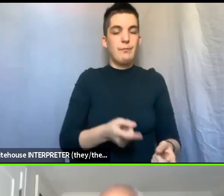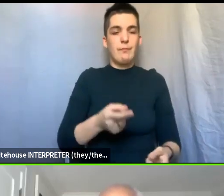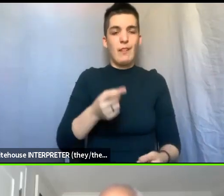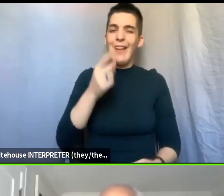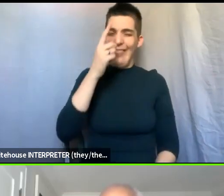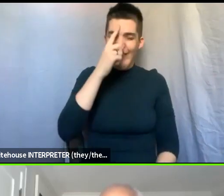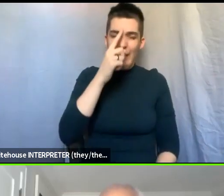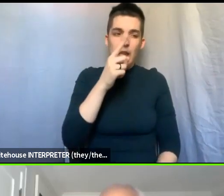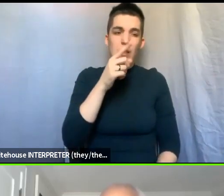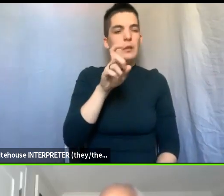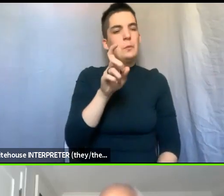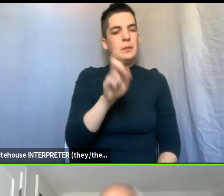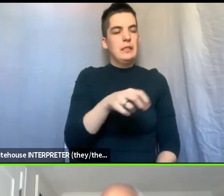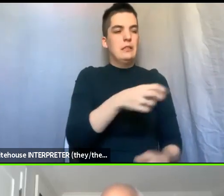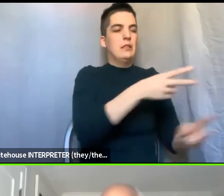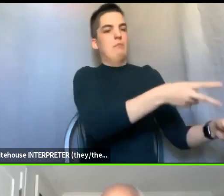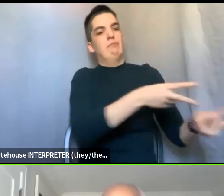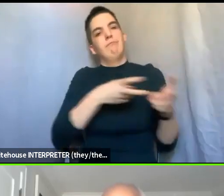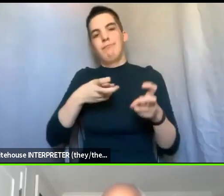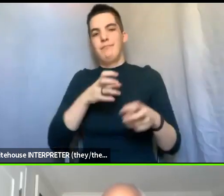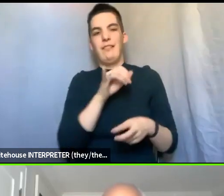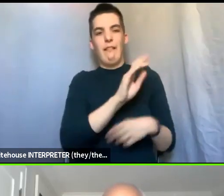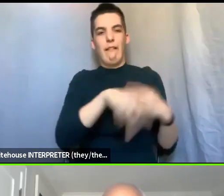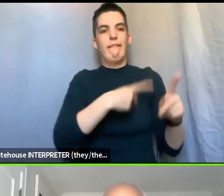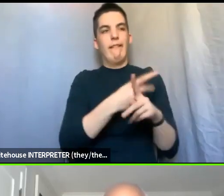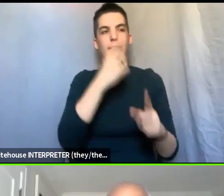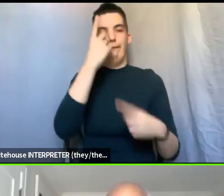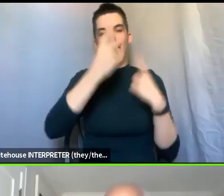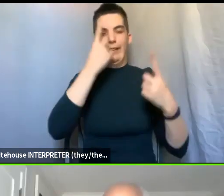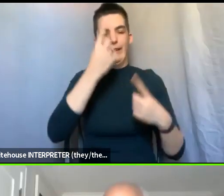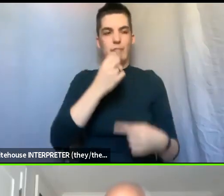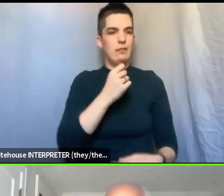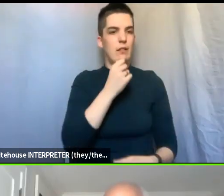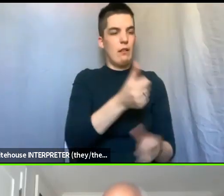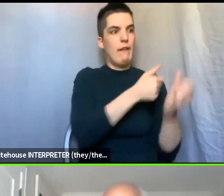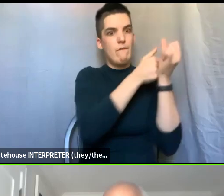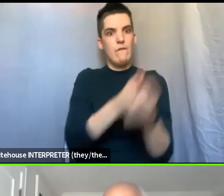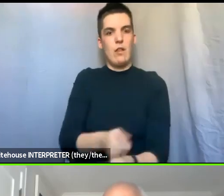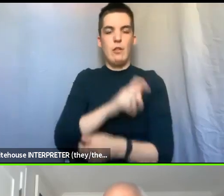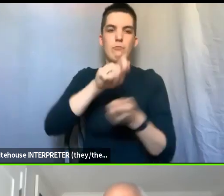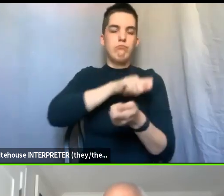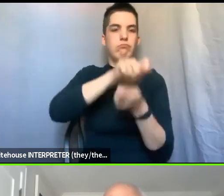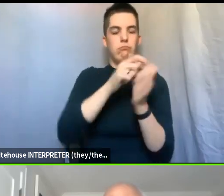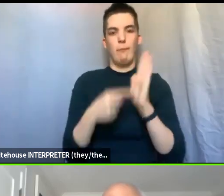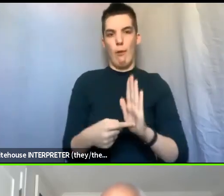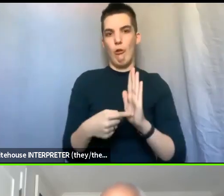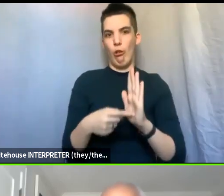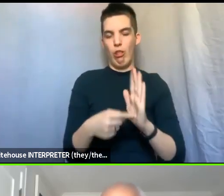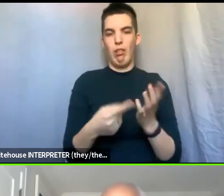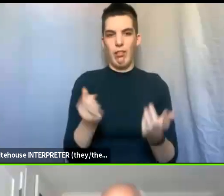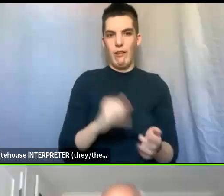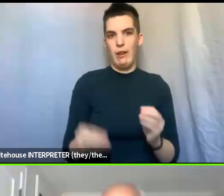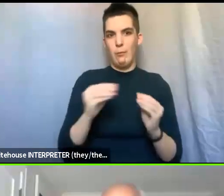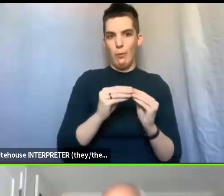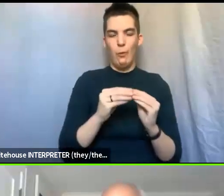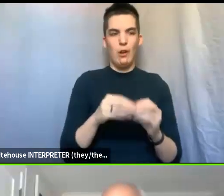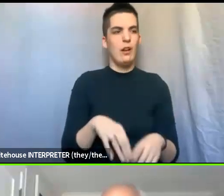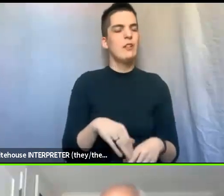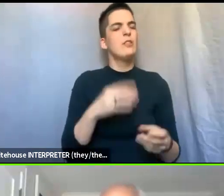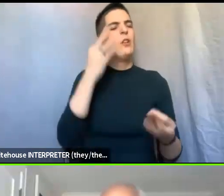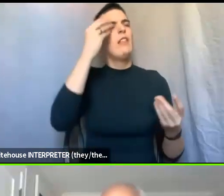again right now and not say, I'm following that model well, but what kind of theater do I want